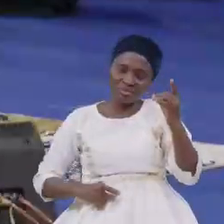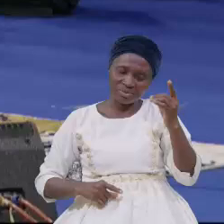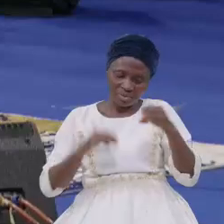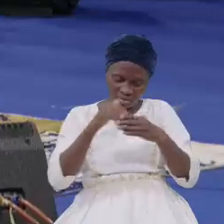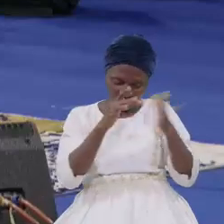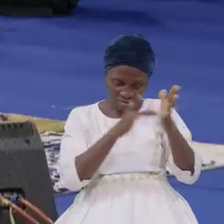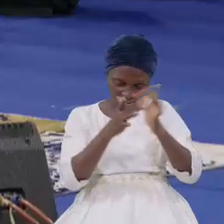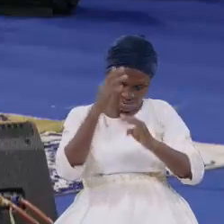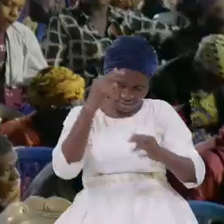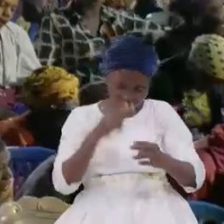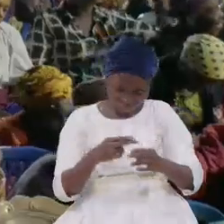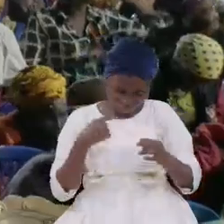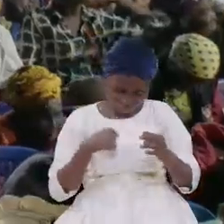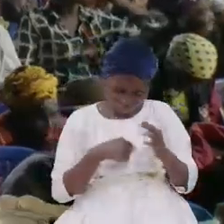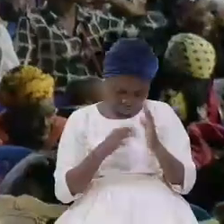we pray.